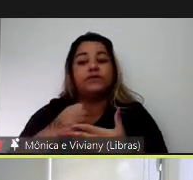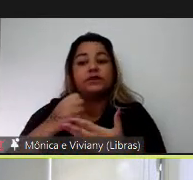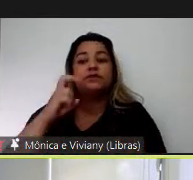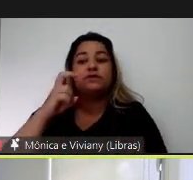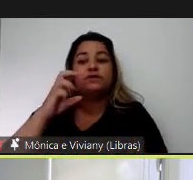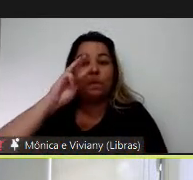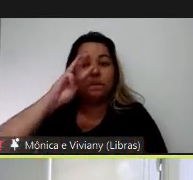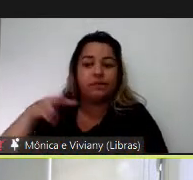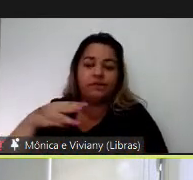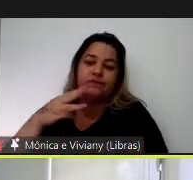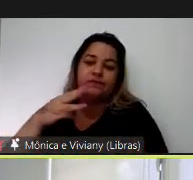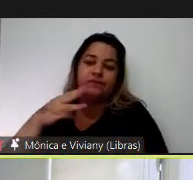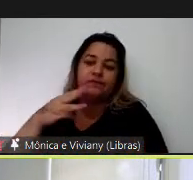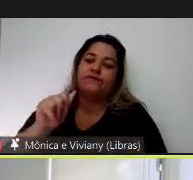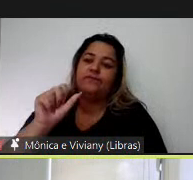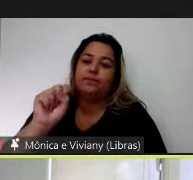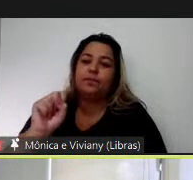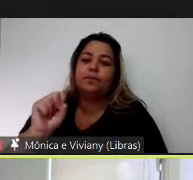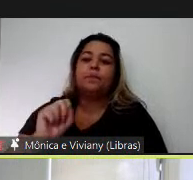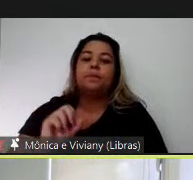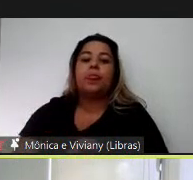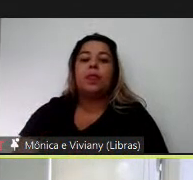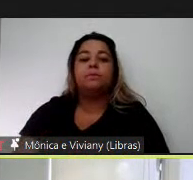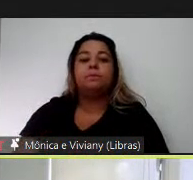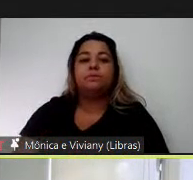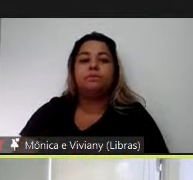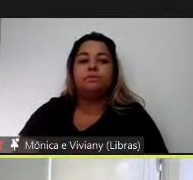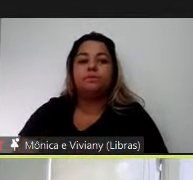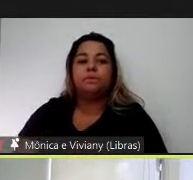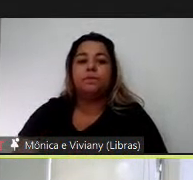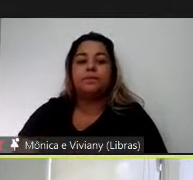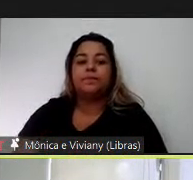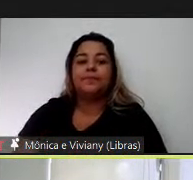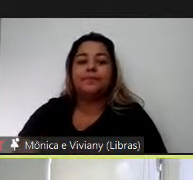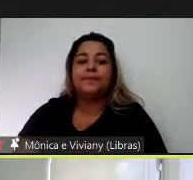to offer 5,000 working spots.